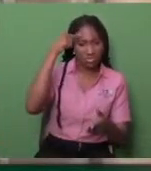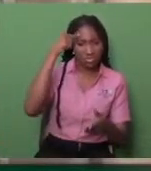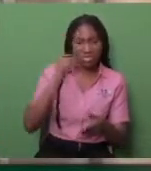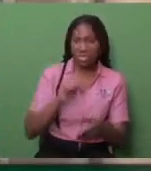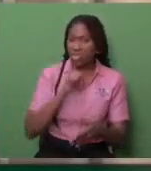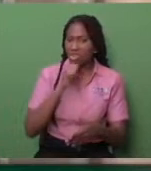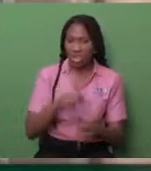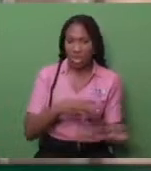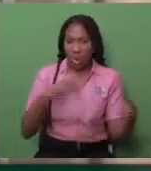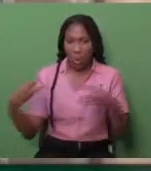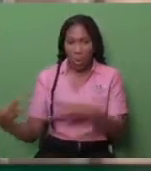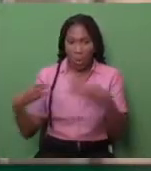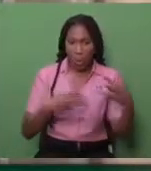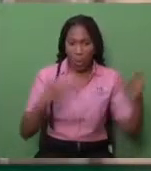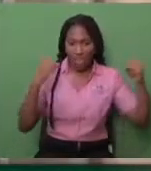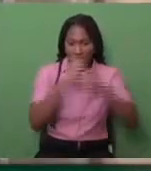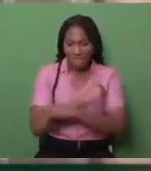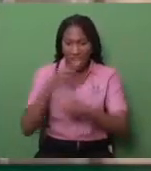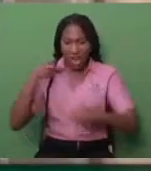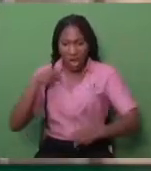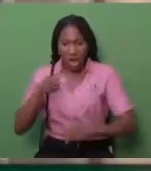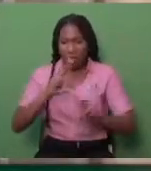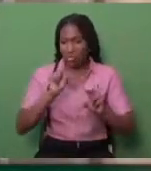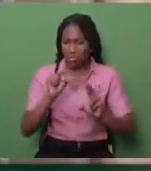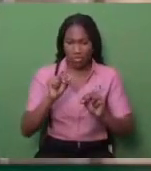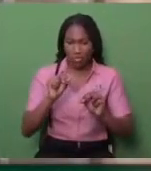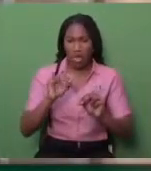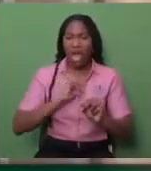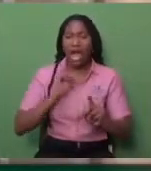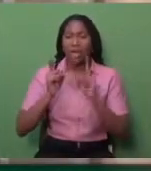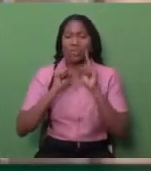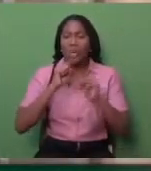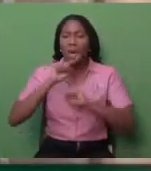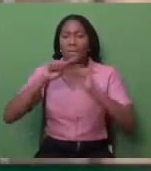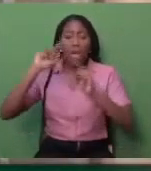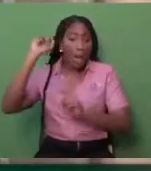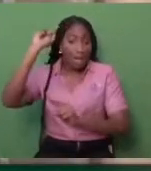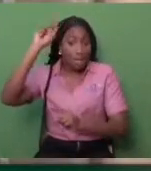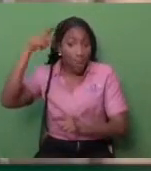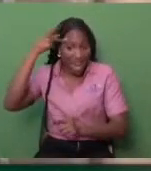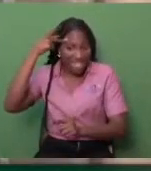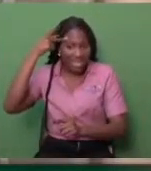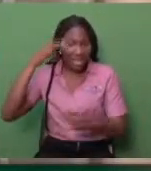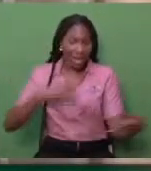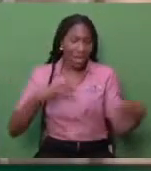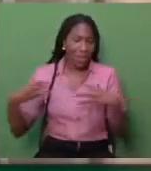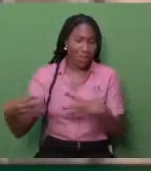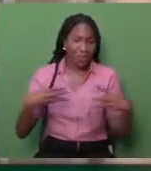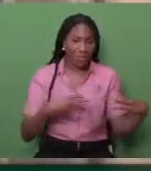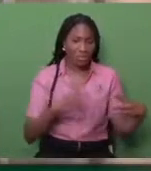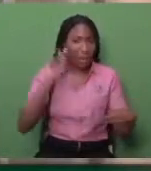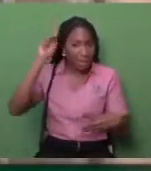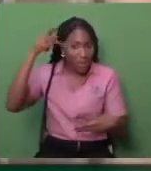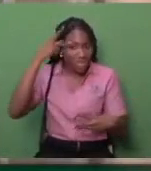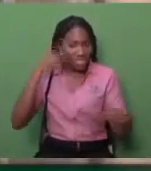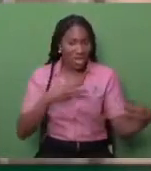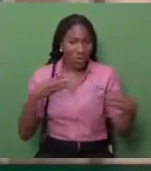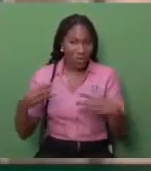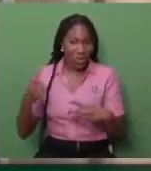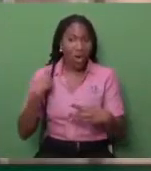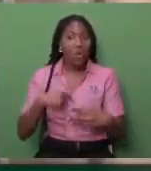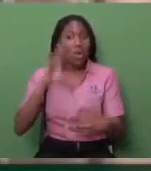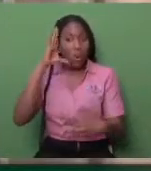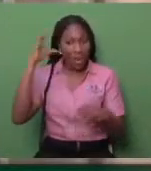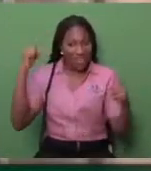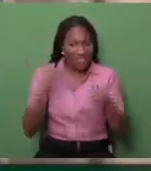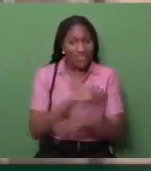inciting any whatever. It's not sedition. I'm talking about political war. As I said, we will fight you in the parliament. We will